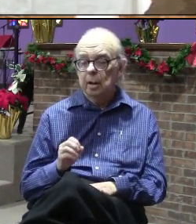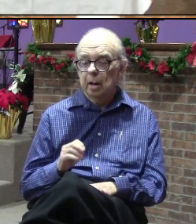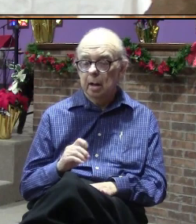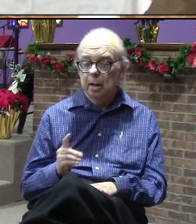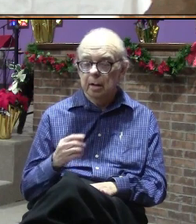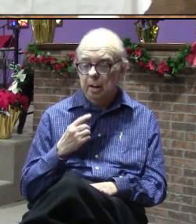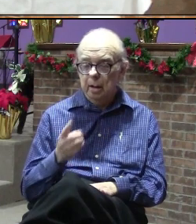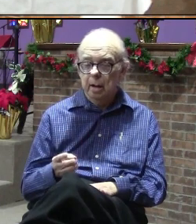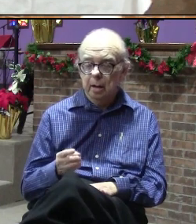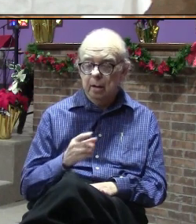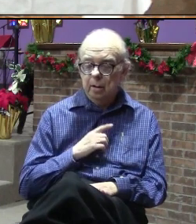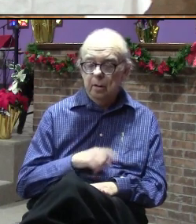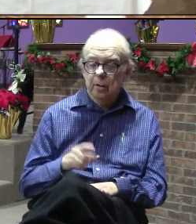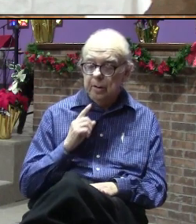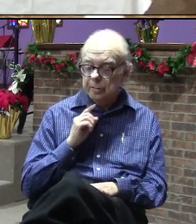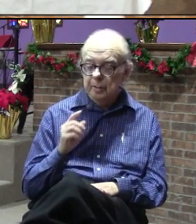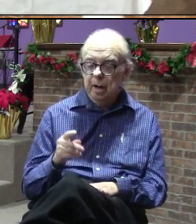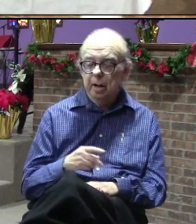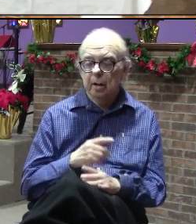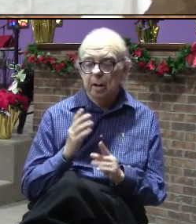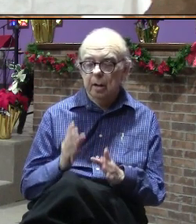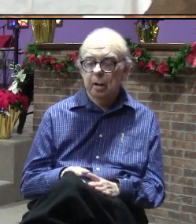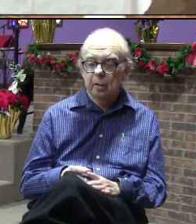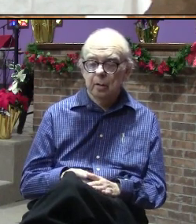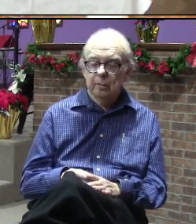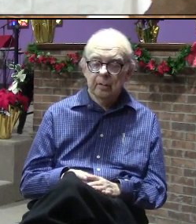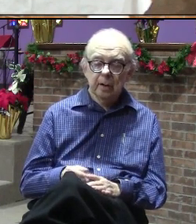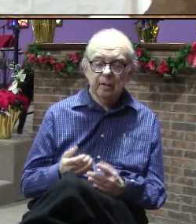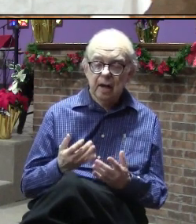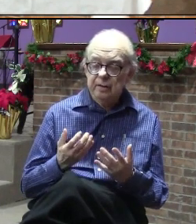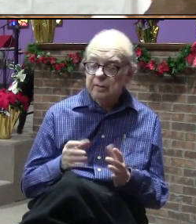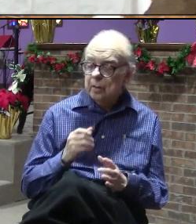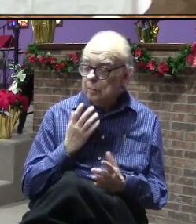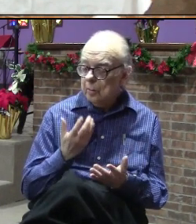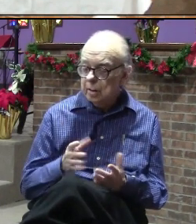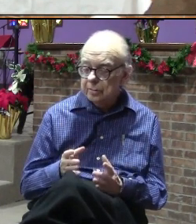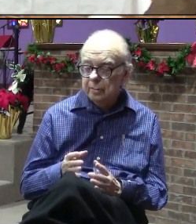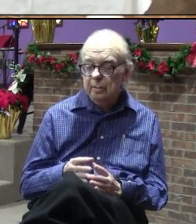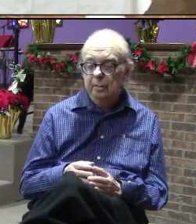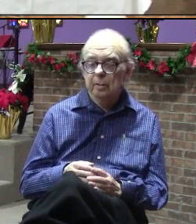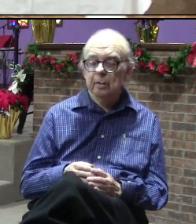He says, the Lord is my shepherd. I shall not want.